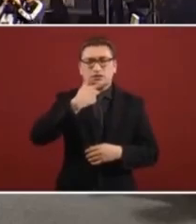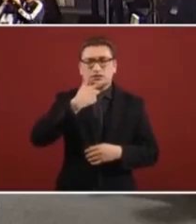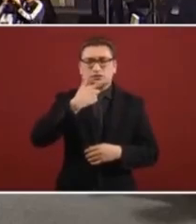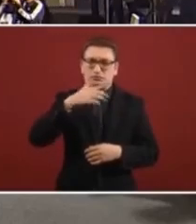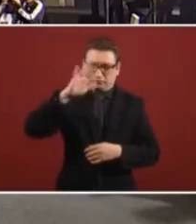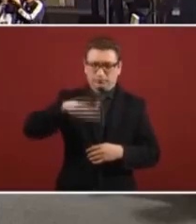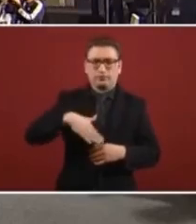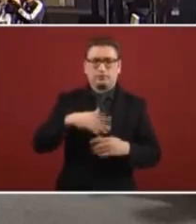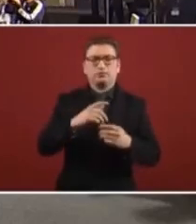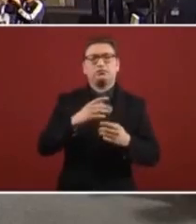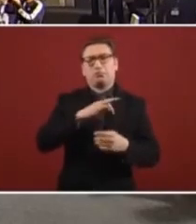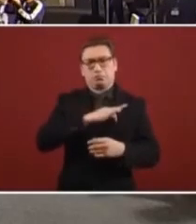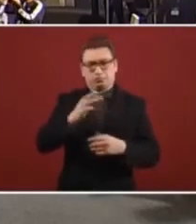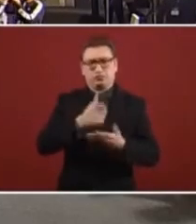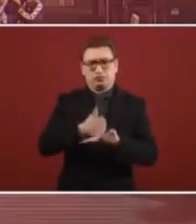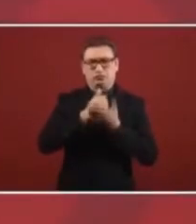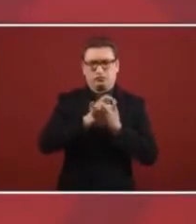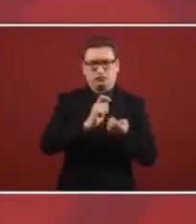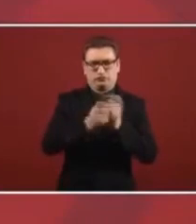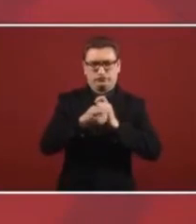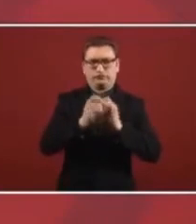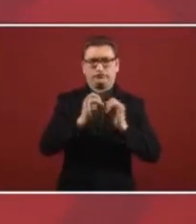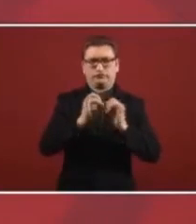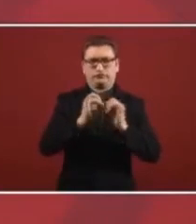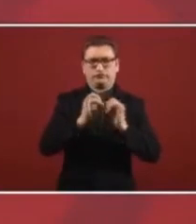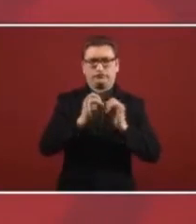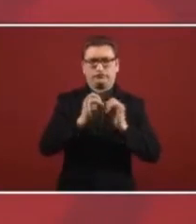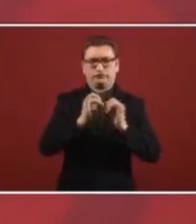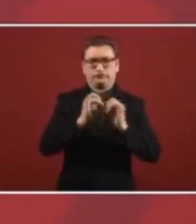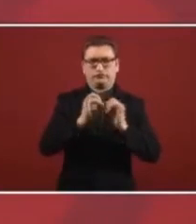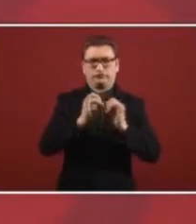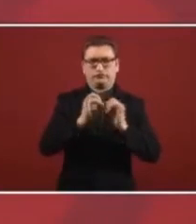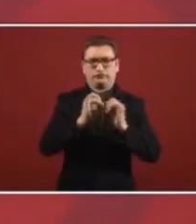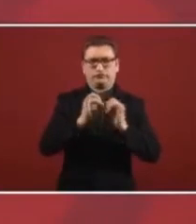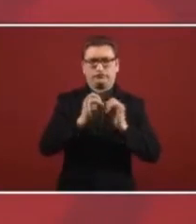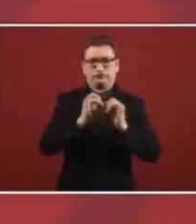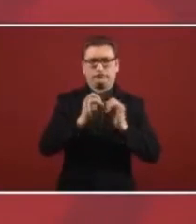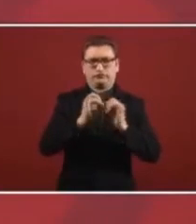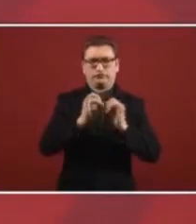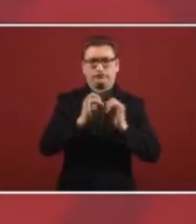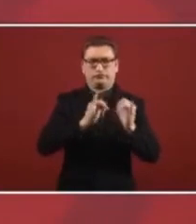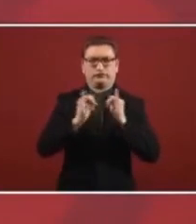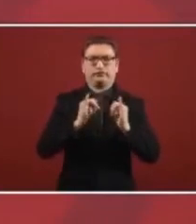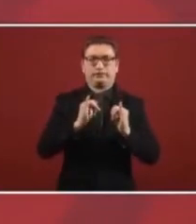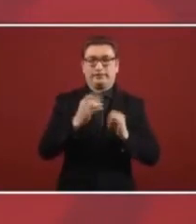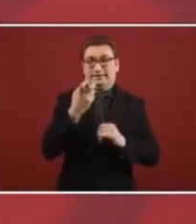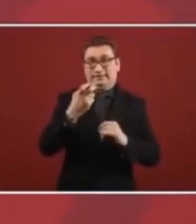Saca. Es que esto es muy importante. Because this is very important.